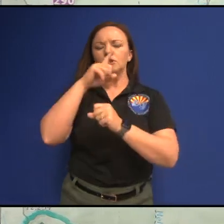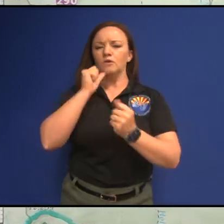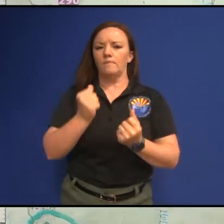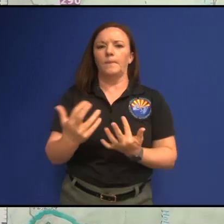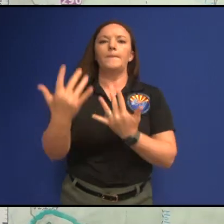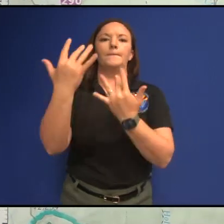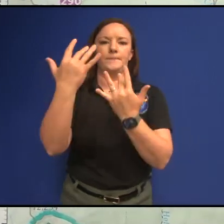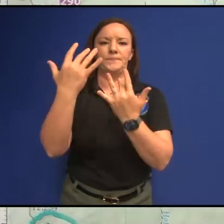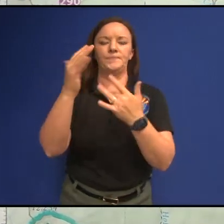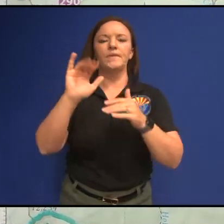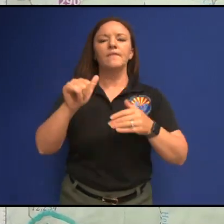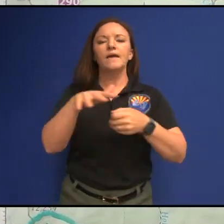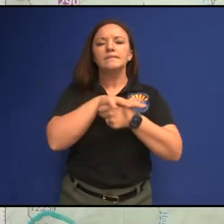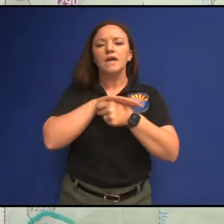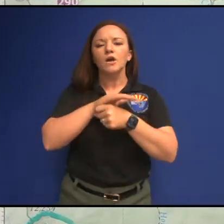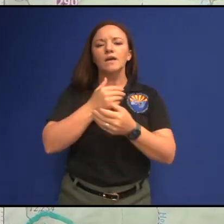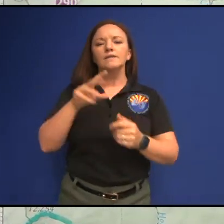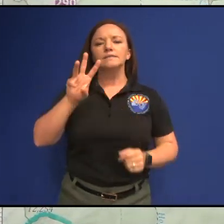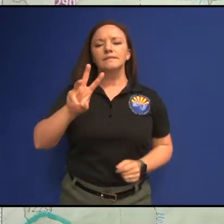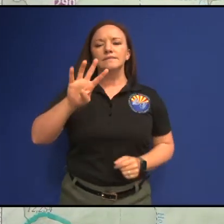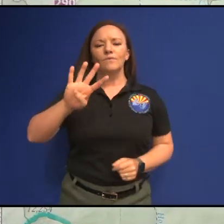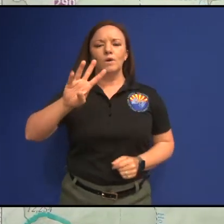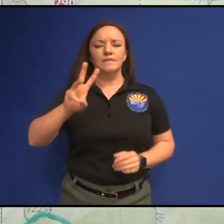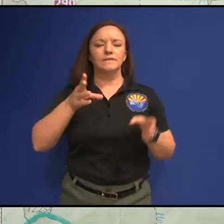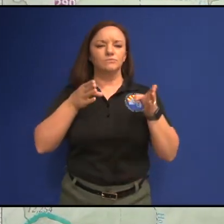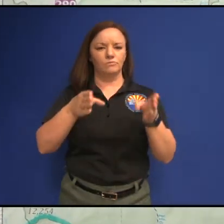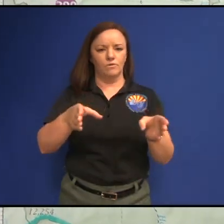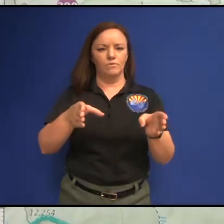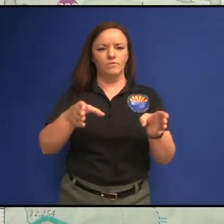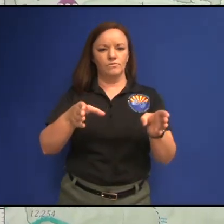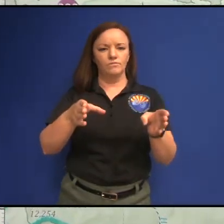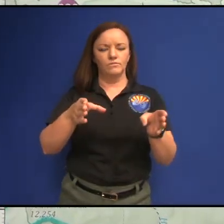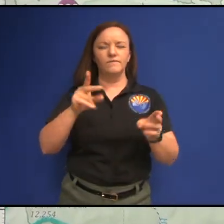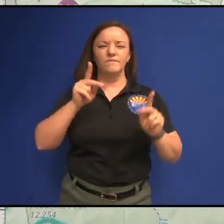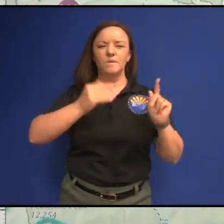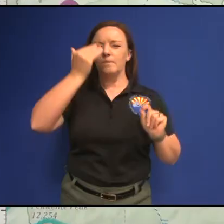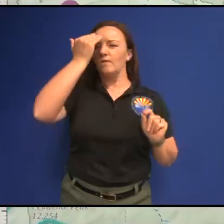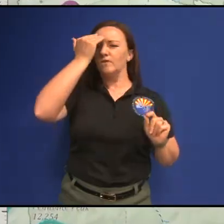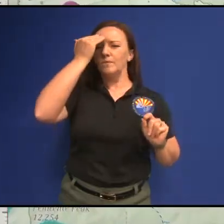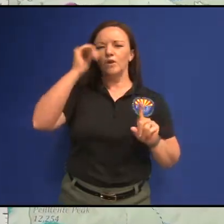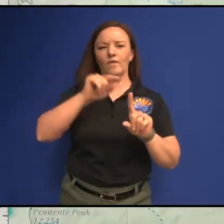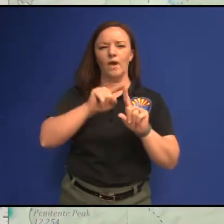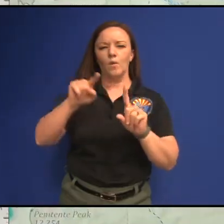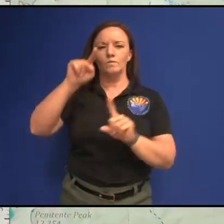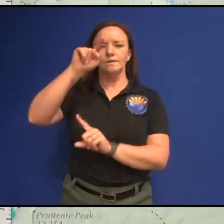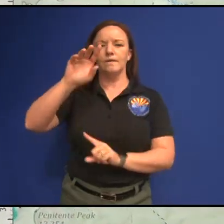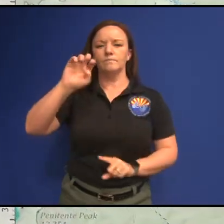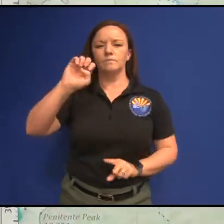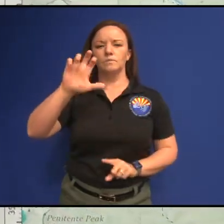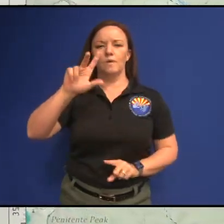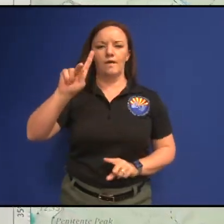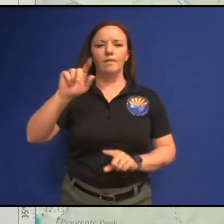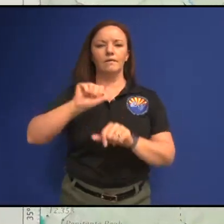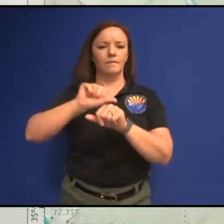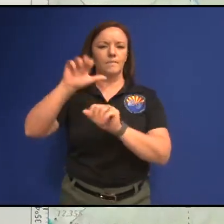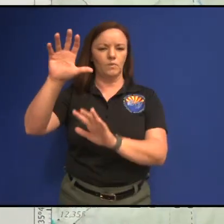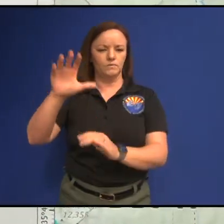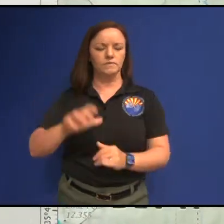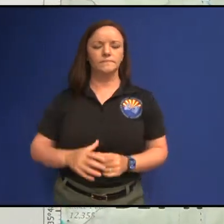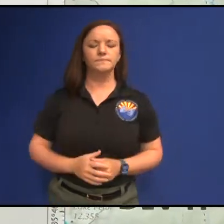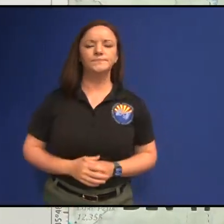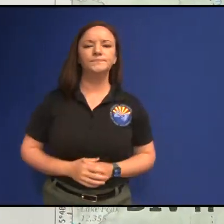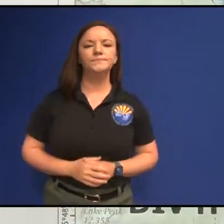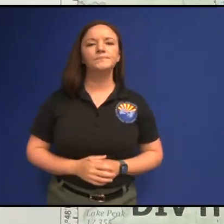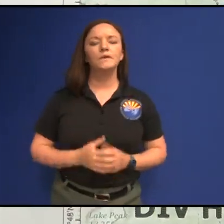area, the 646 road, if people are familiar, that goes up to Elk Mountain. We still